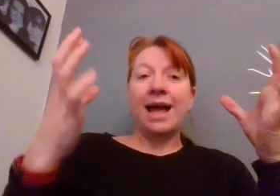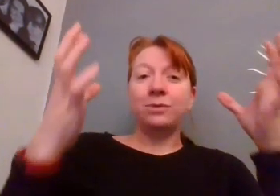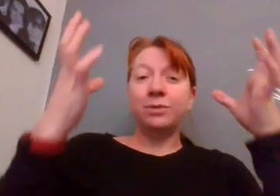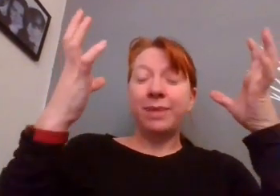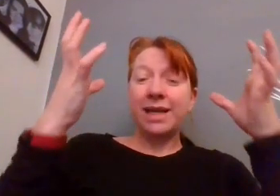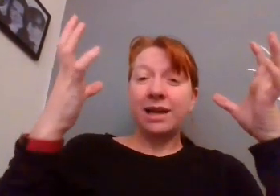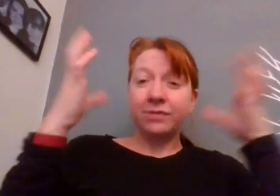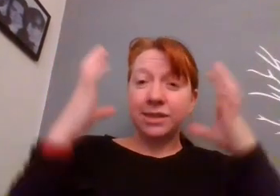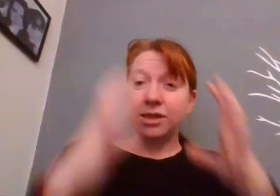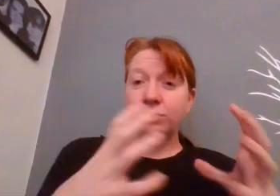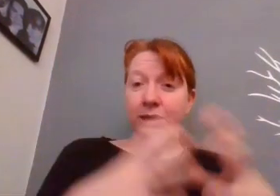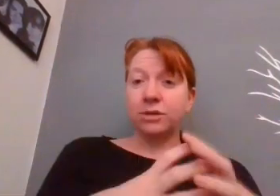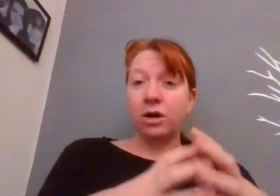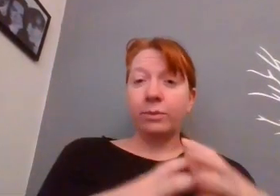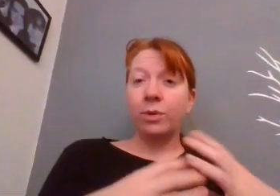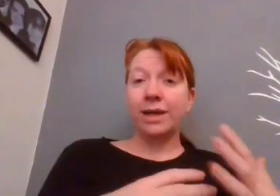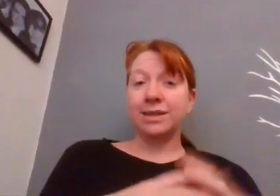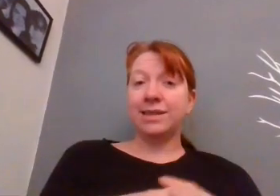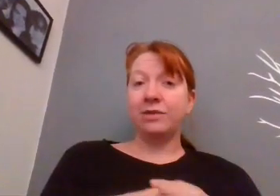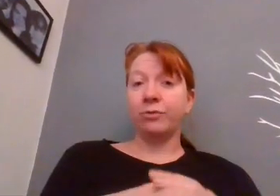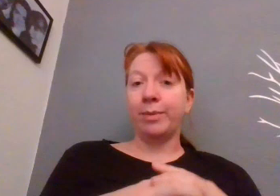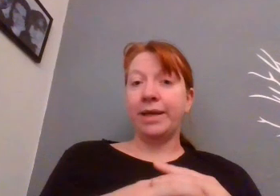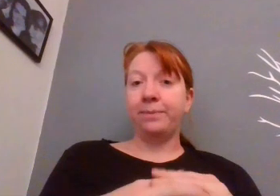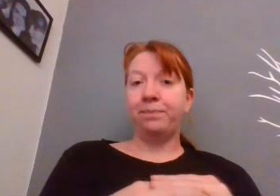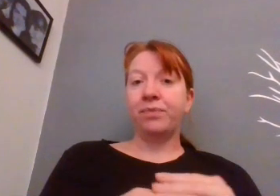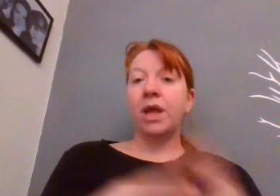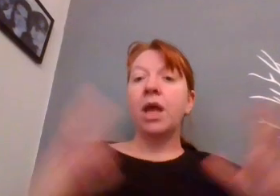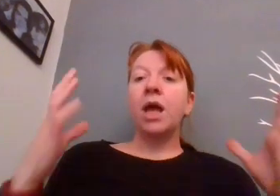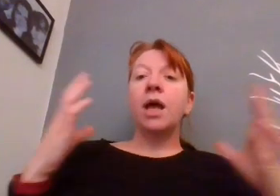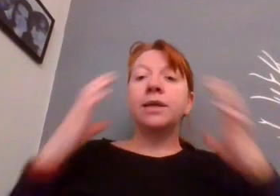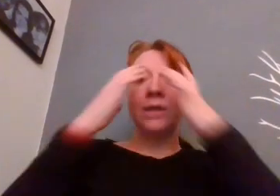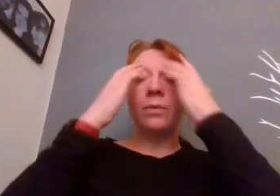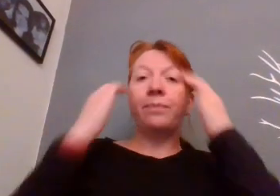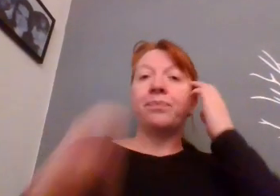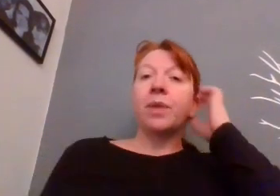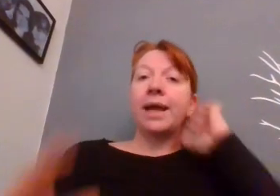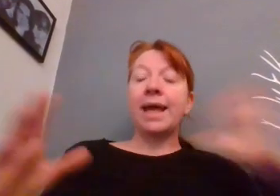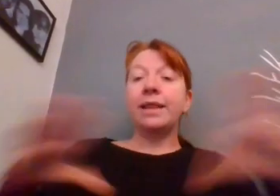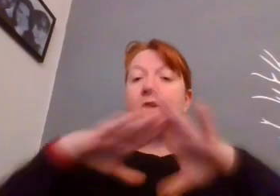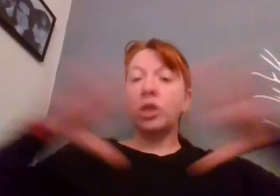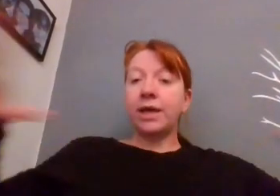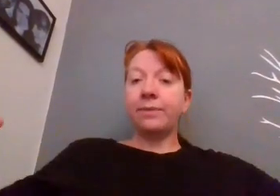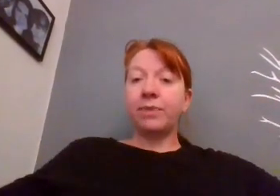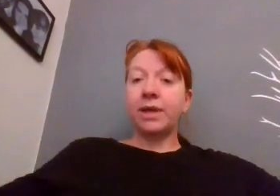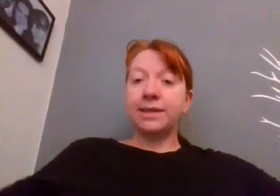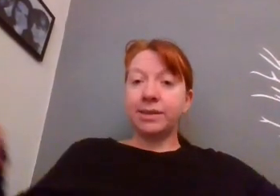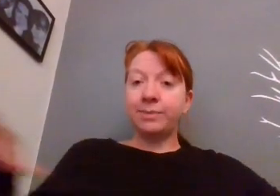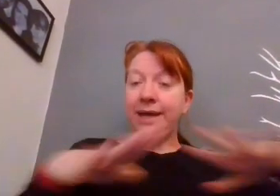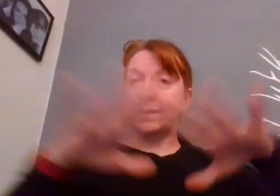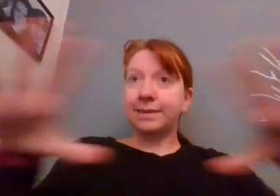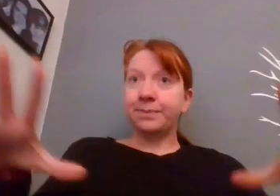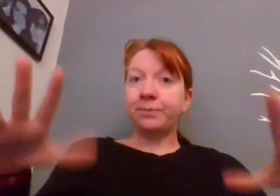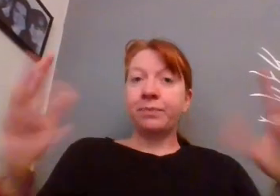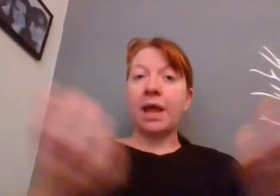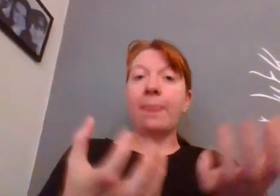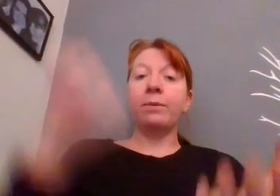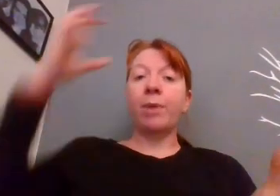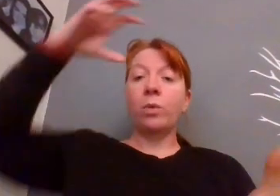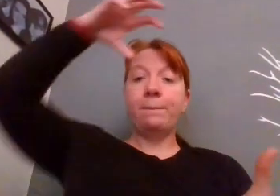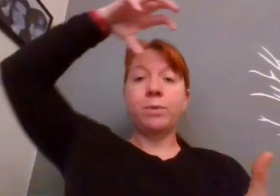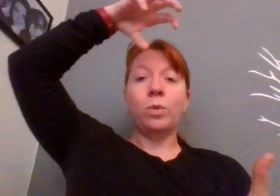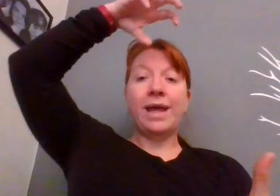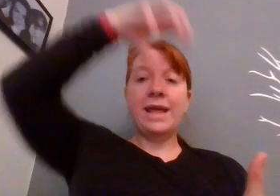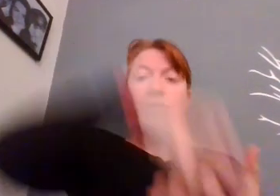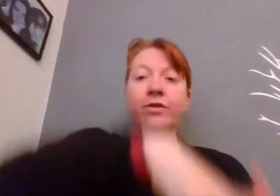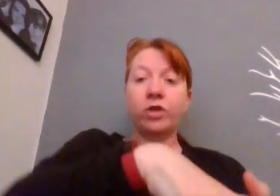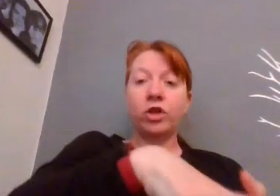pull it had would be enough to slow down time quite considerably. So again, the sheet is the space, and the